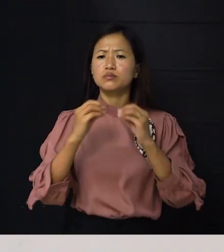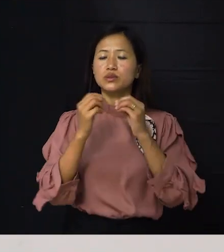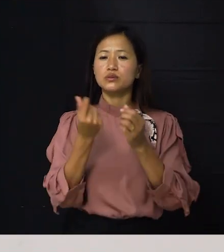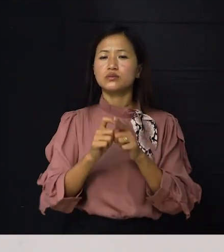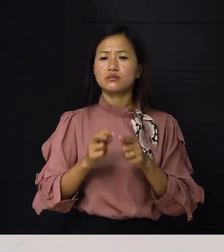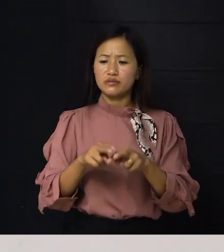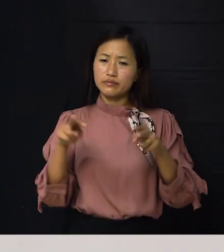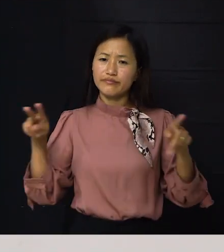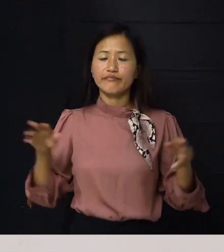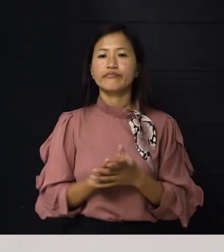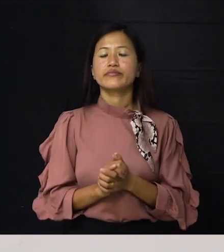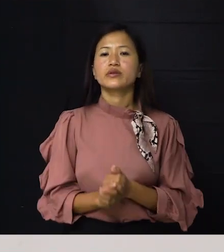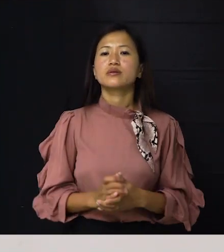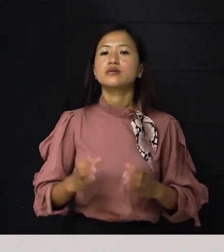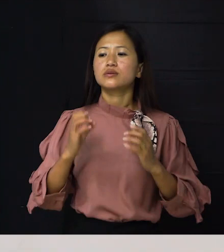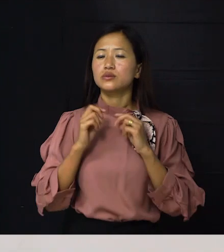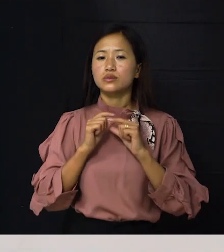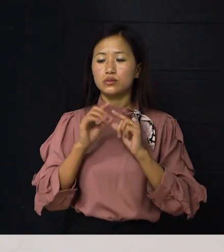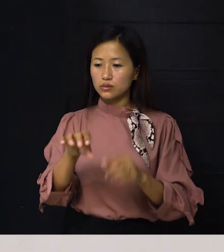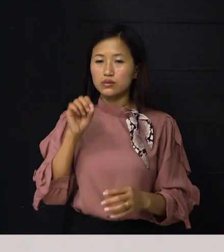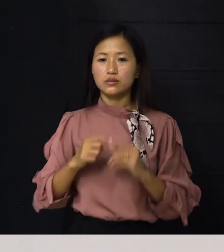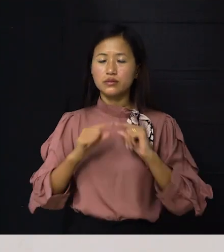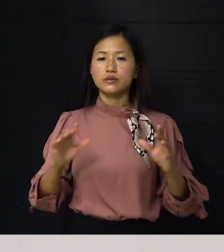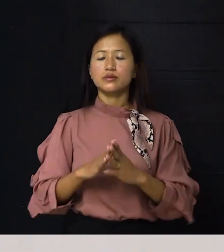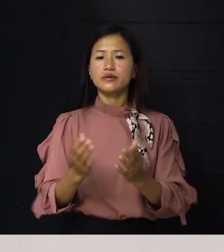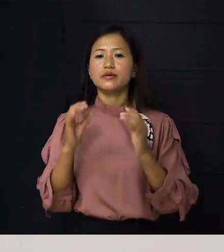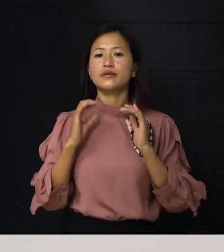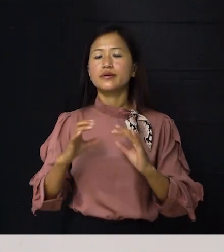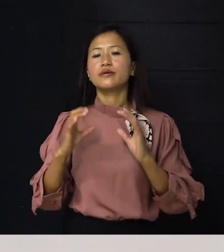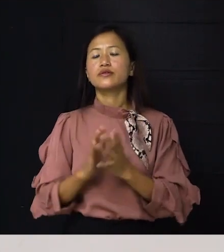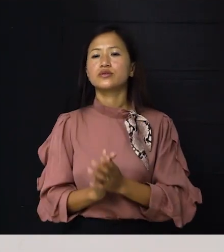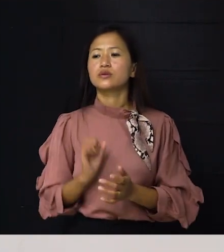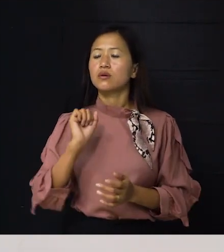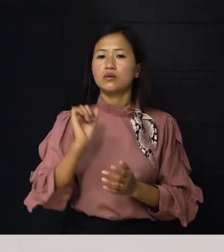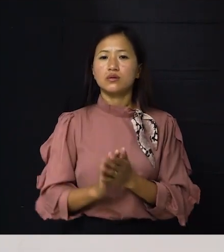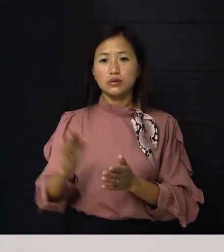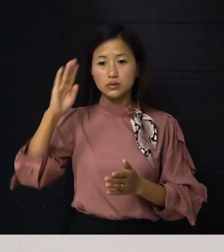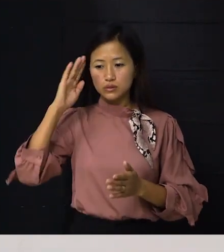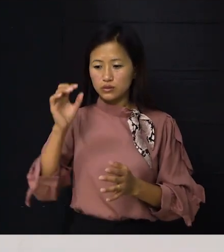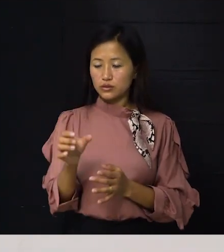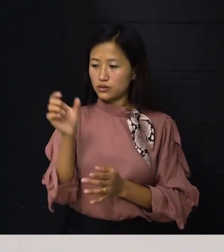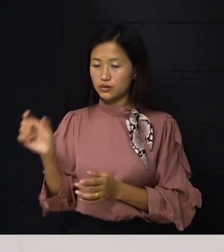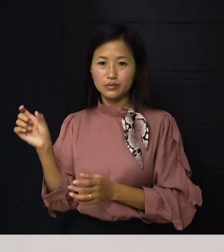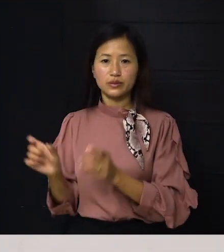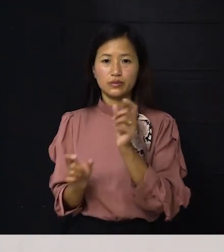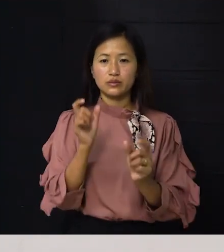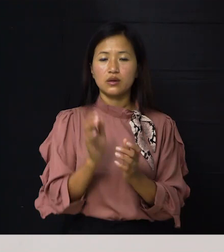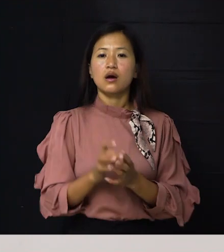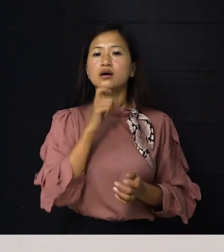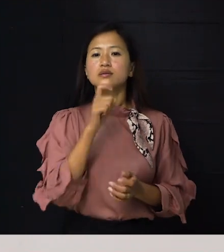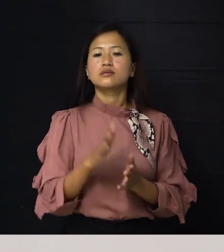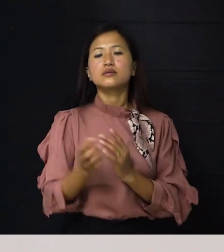took great care of his own soldiers by going by approaching them and asking their